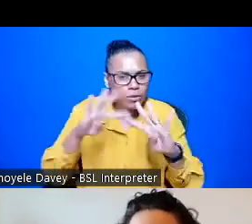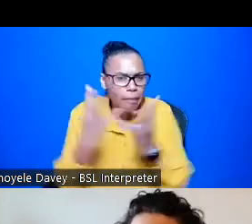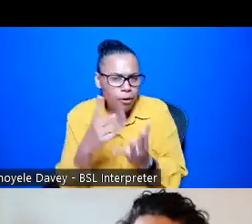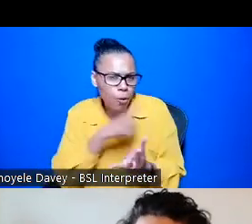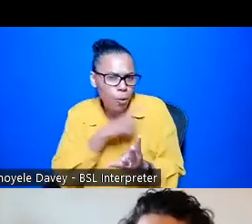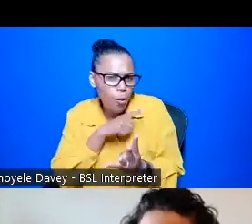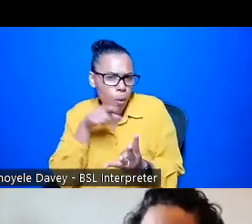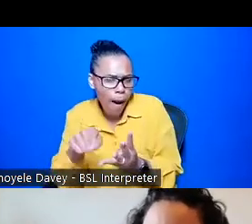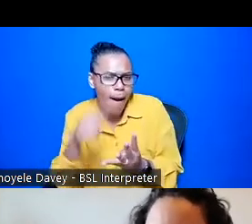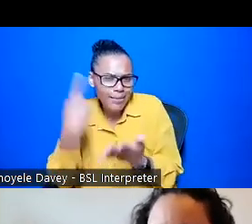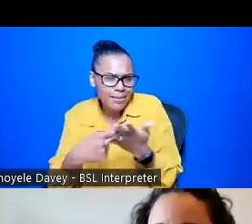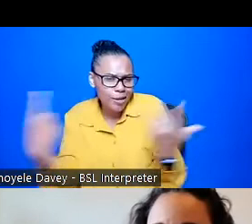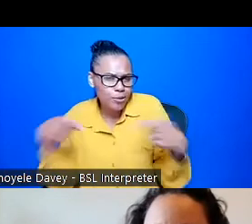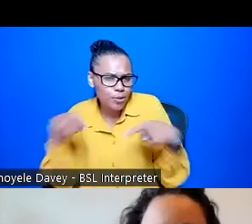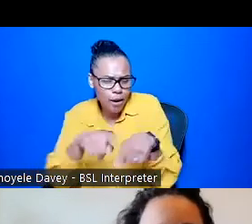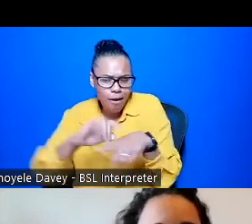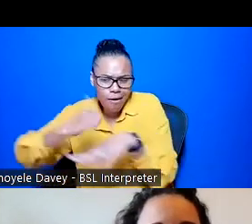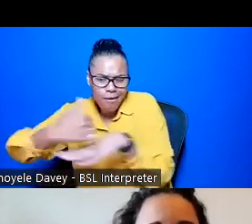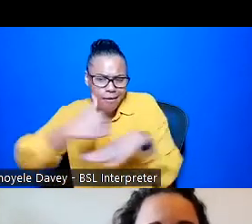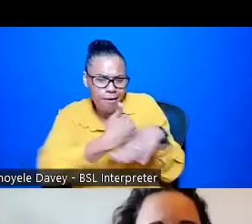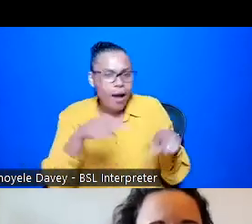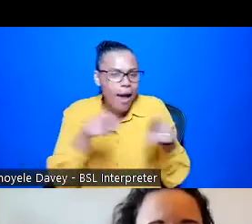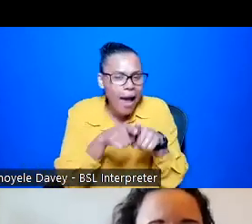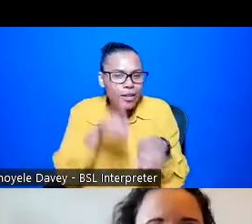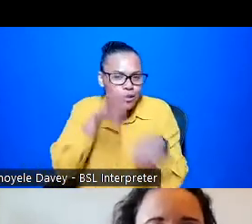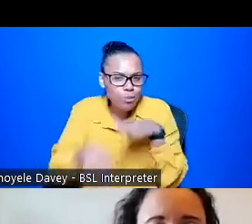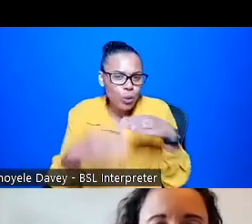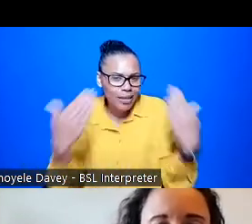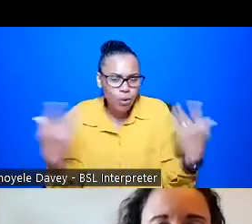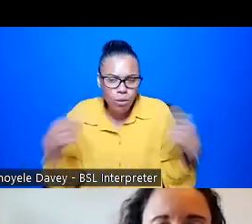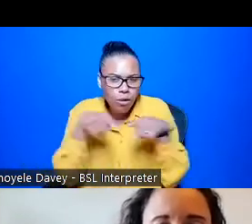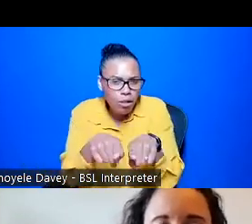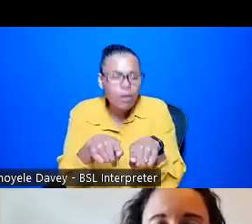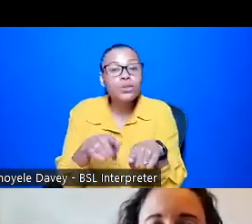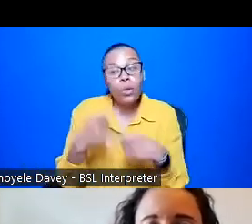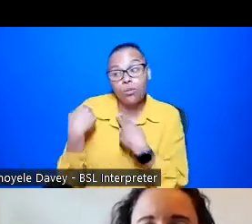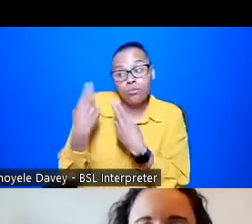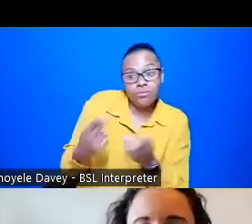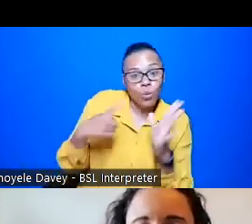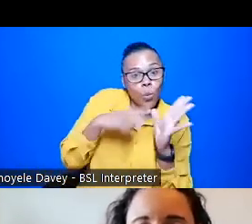alongside Sporting Equals. So let's go over to Amma now.